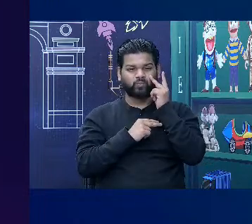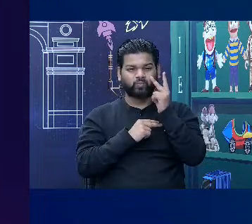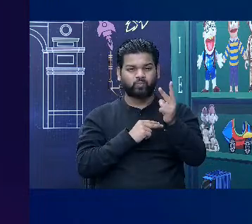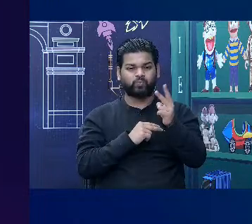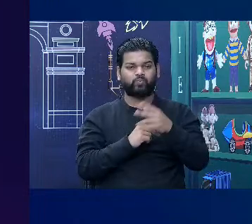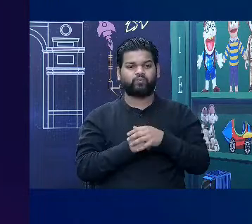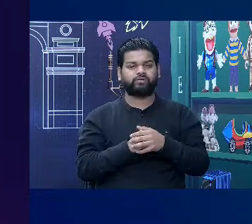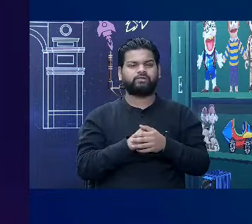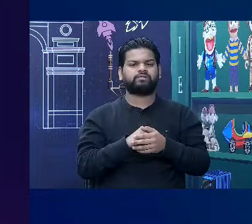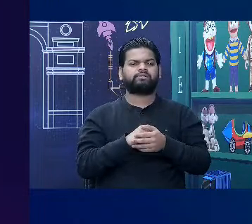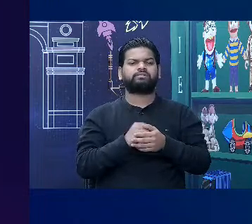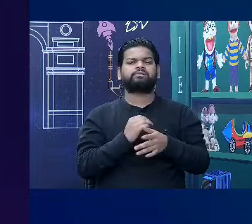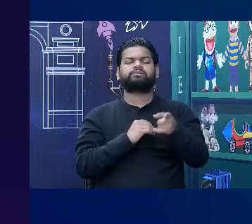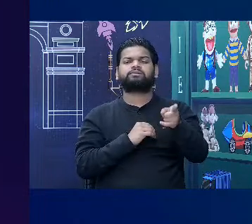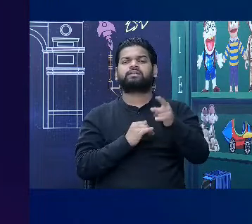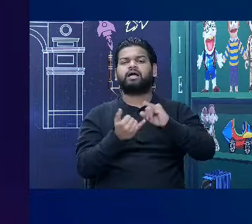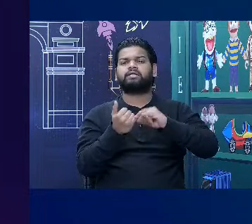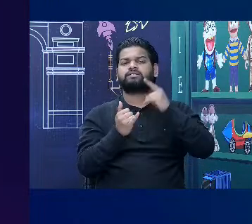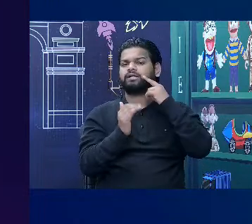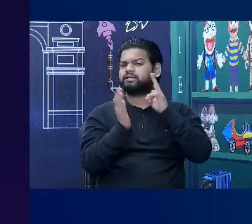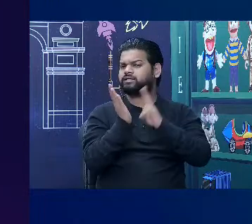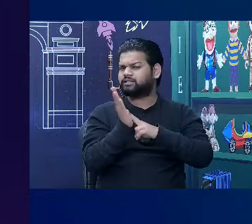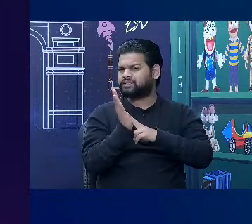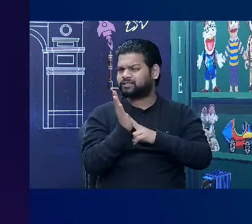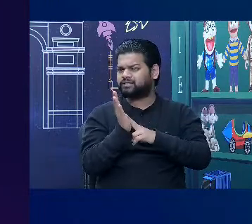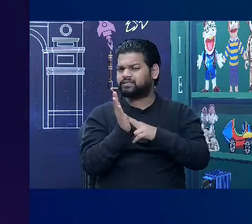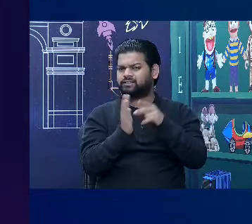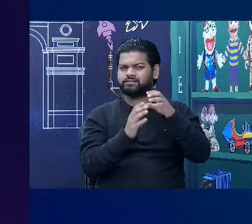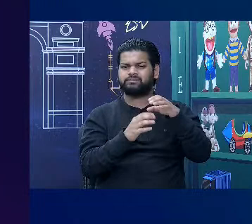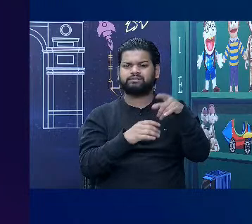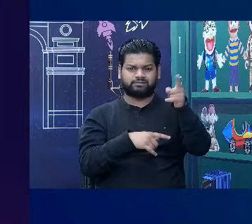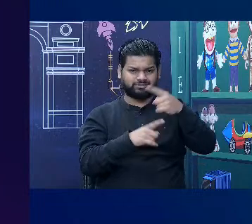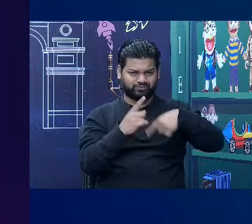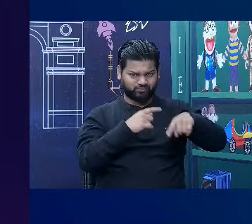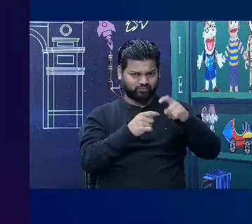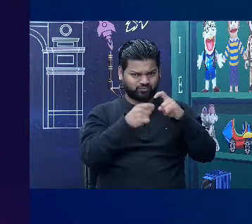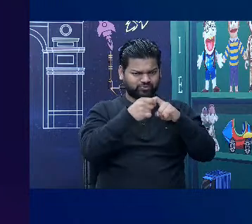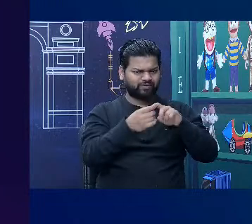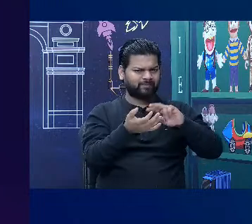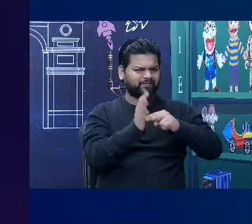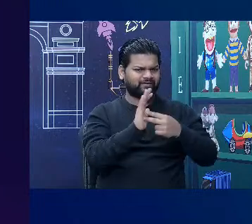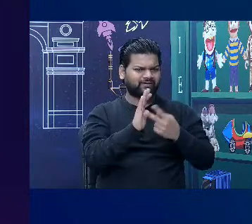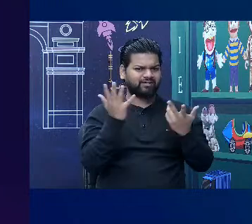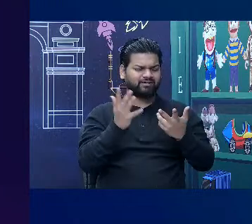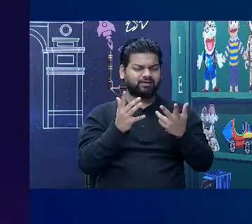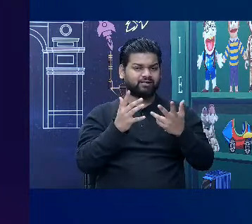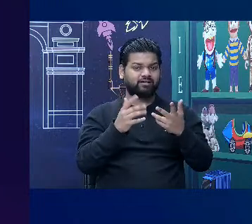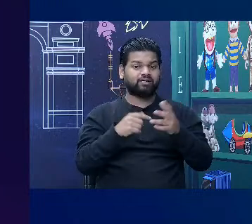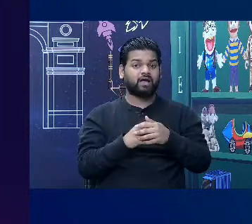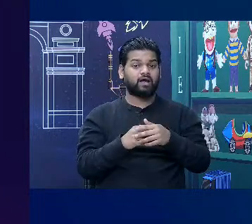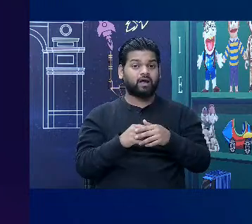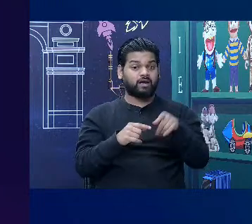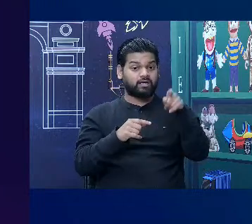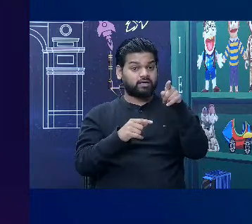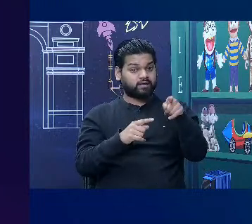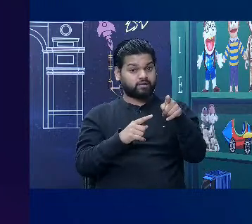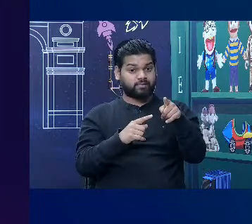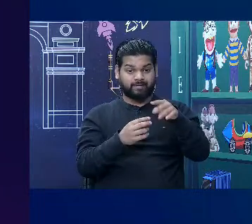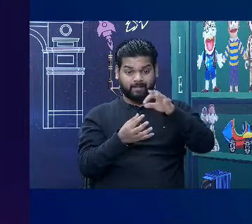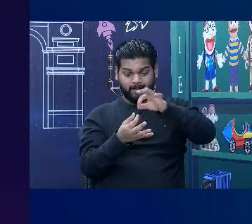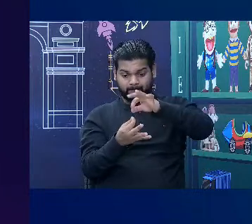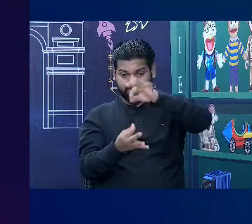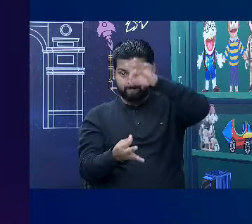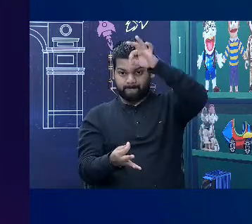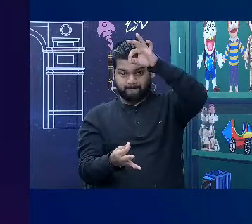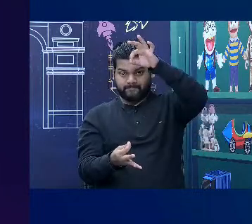Kusumji, see, sin theta is perpendicular by hypotenuse, as I told you, and cos theta is defined as base upon